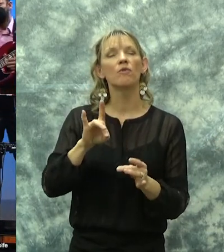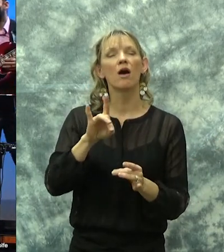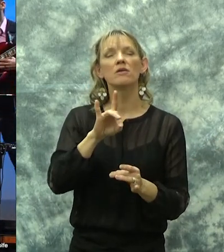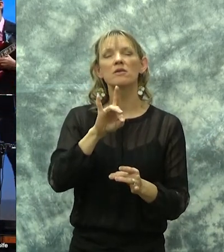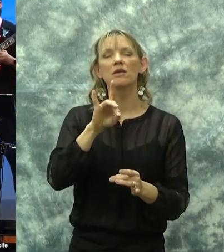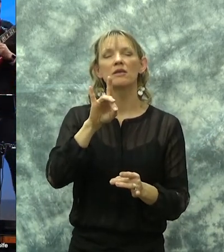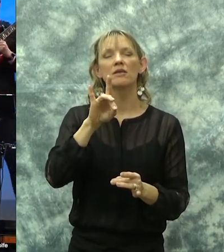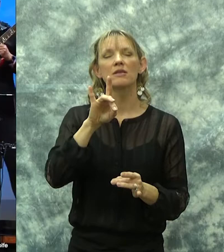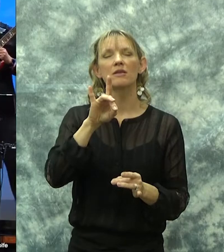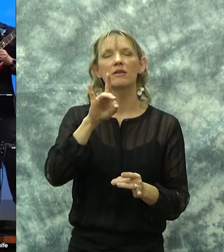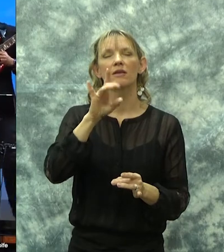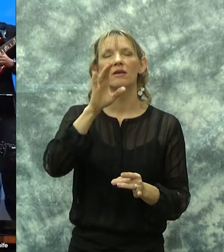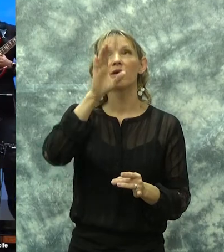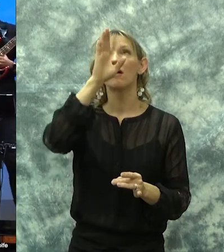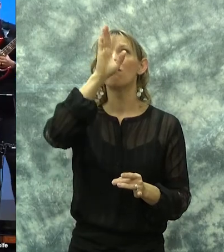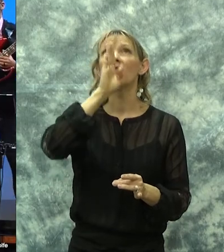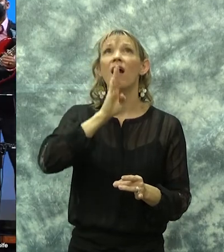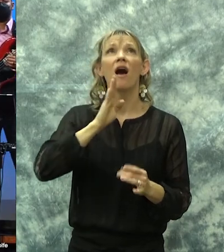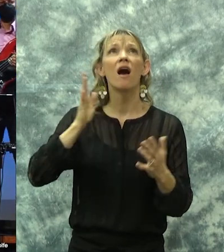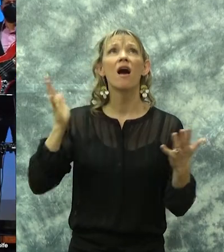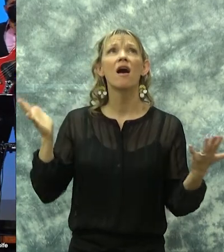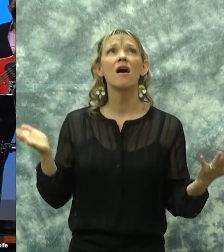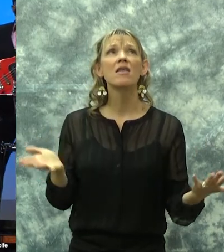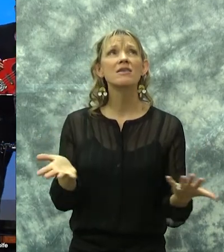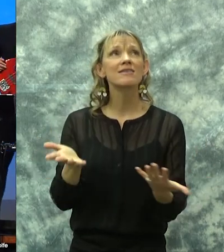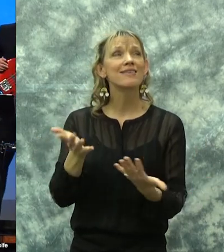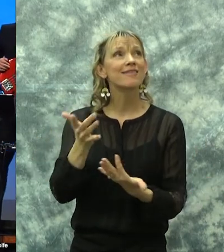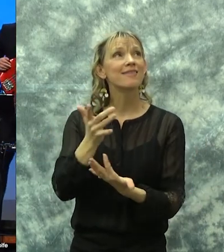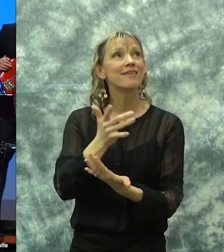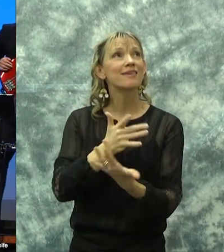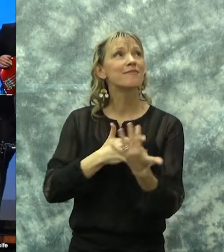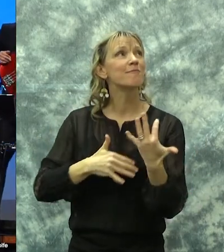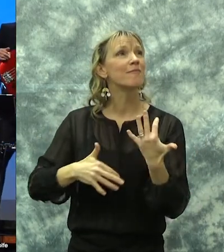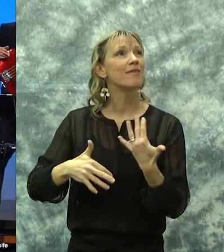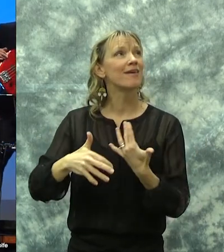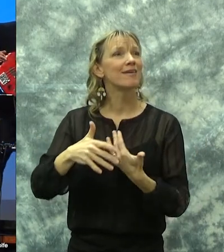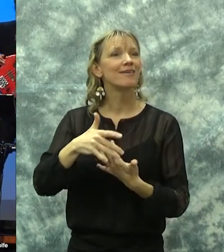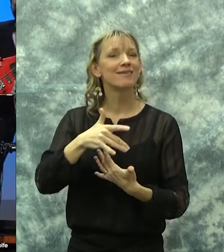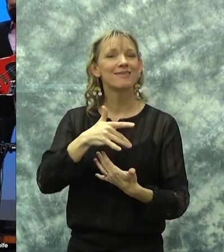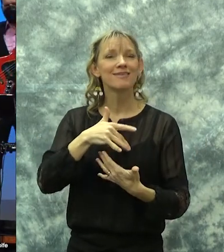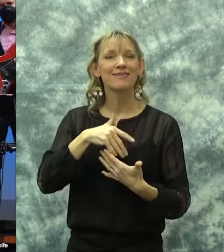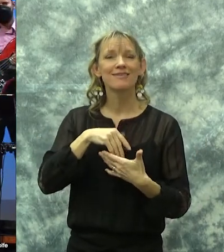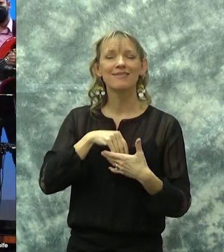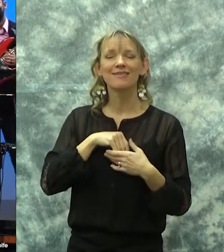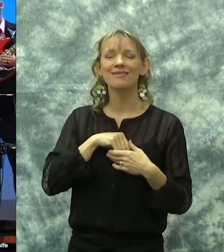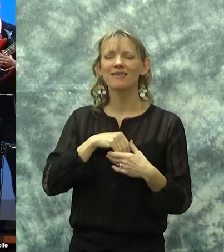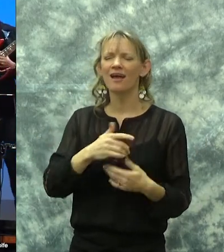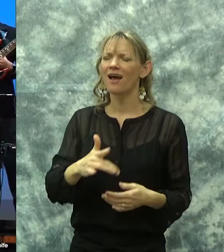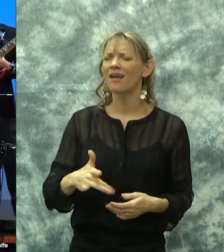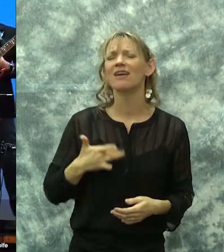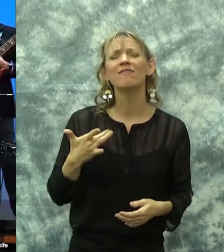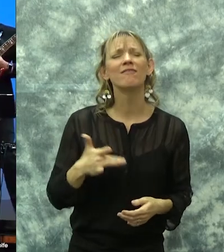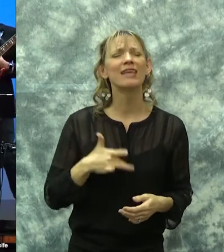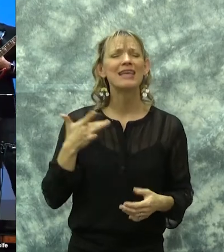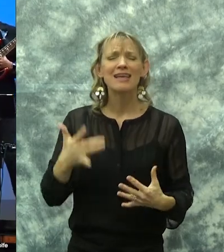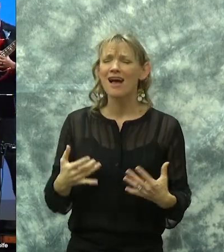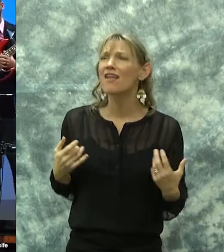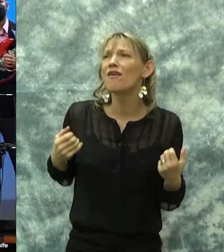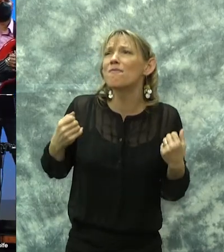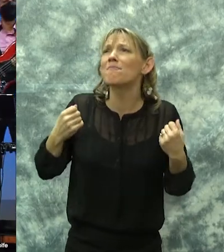Surely the presence of God is in this place. I